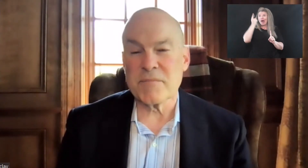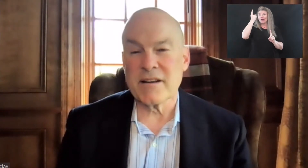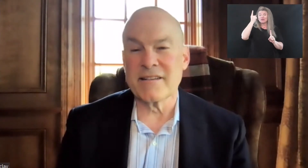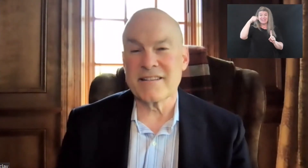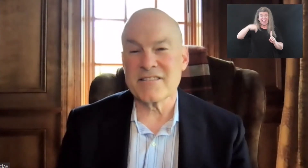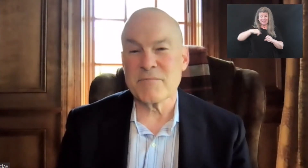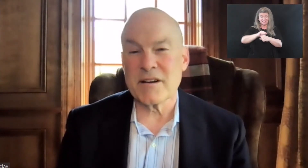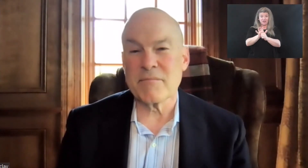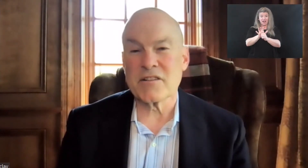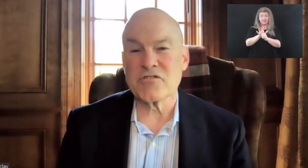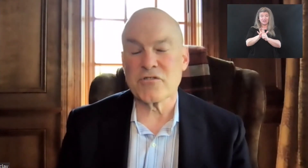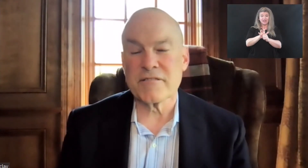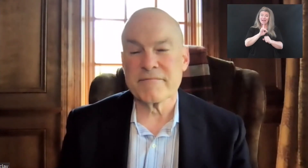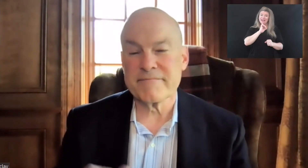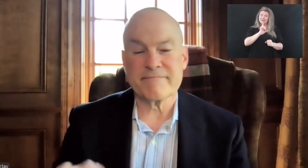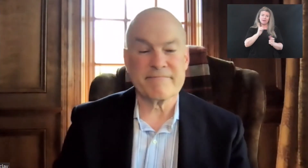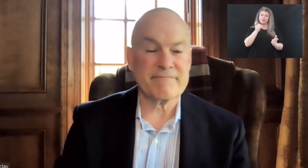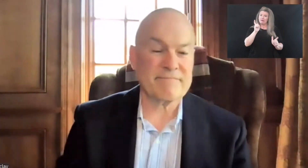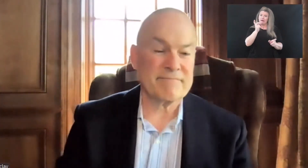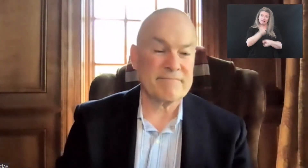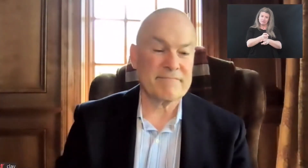virus has been a big chore.